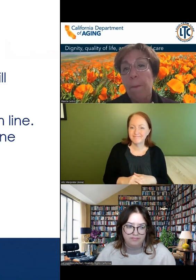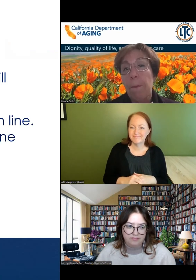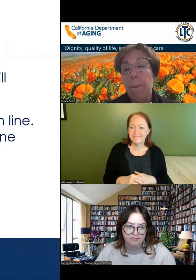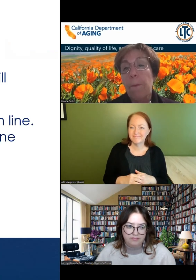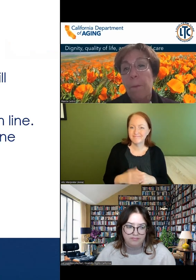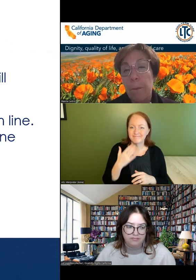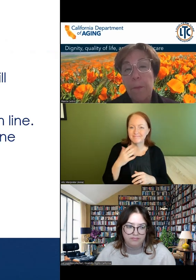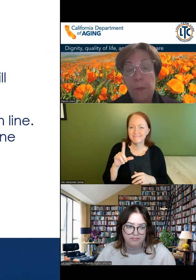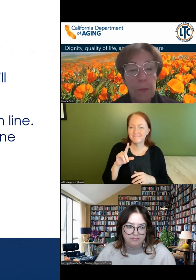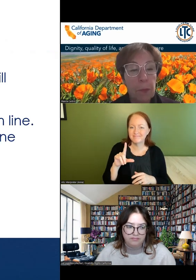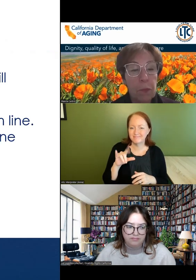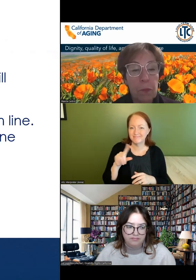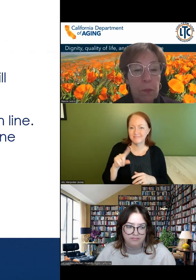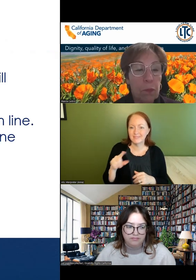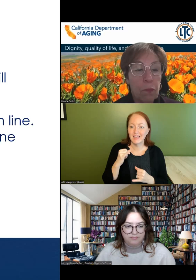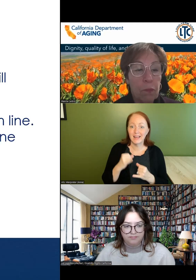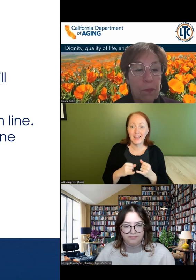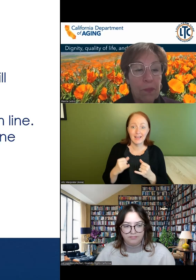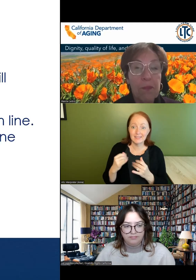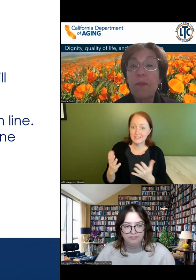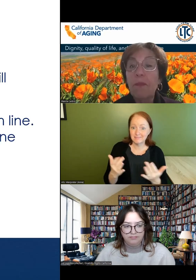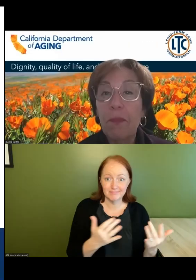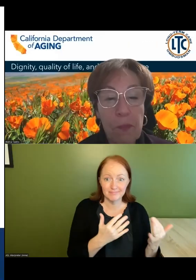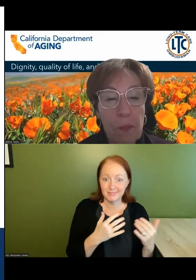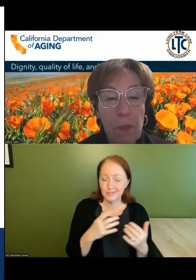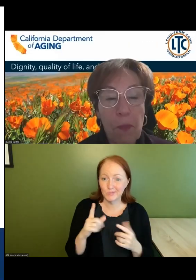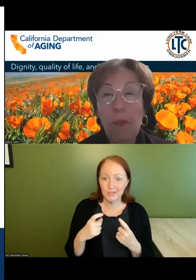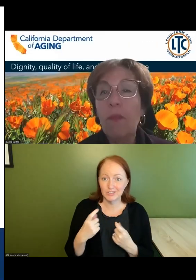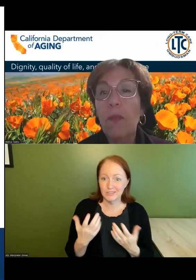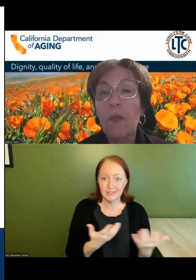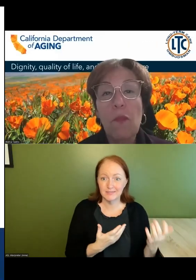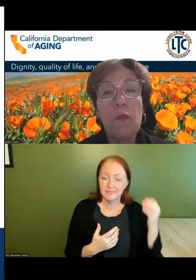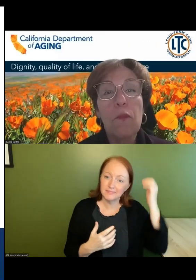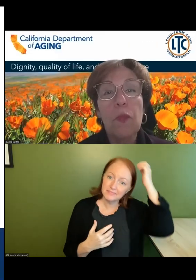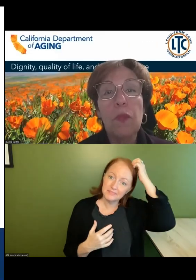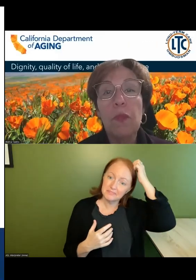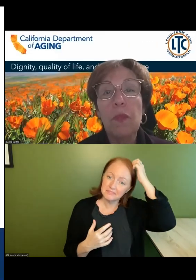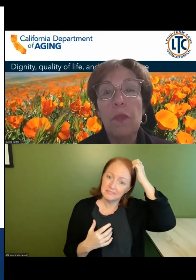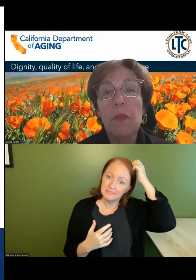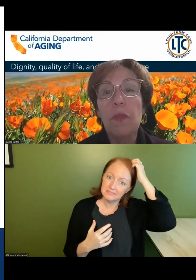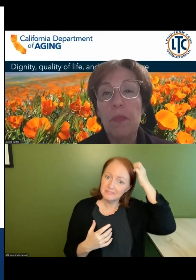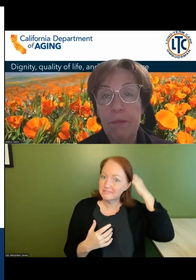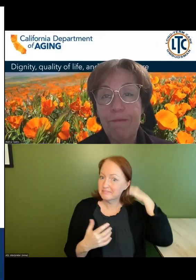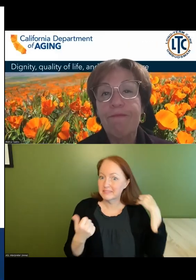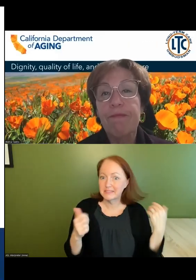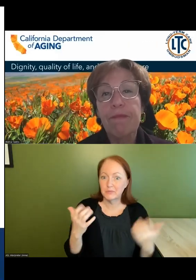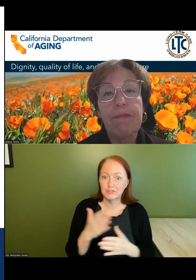Thank you, Liz. Last call for committee members with questions, comments, anything you'd like to